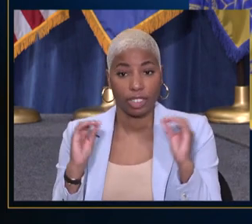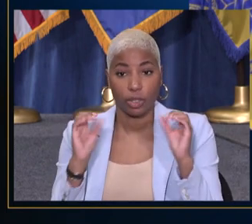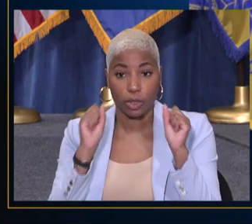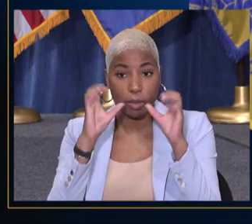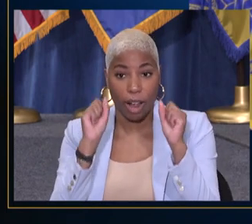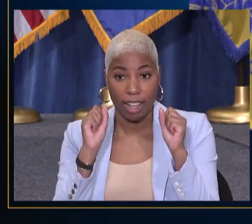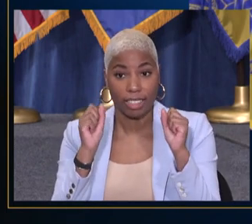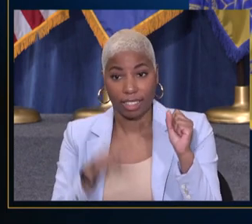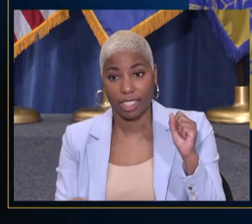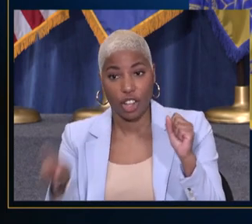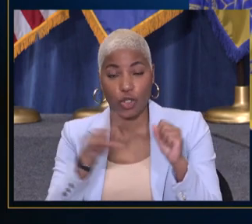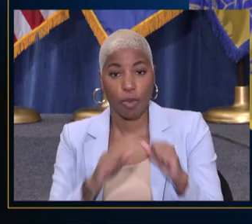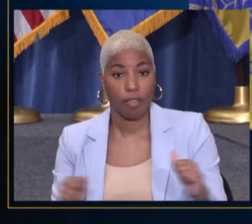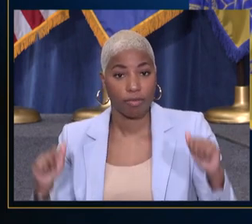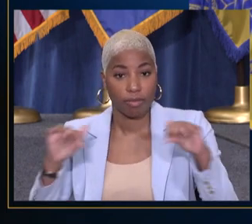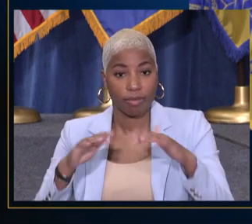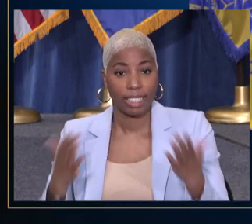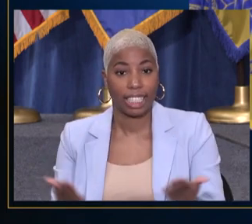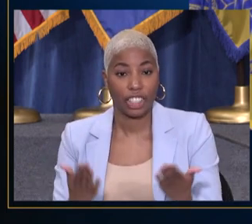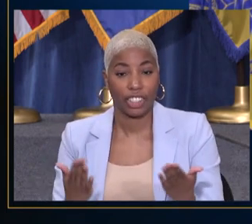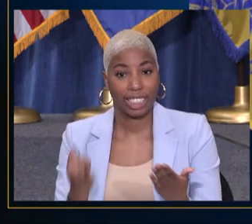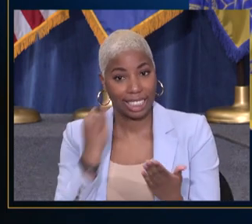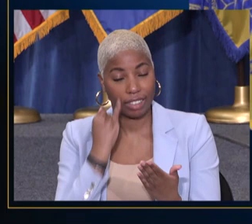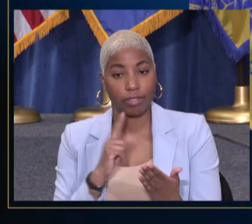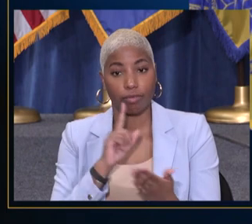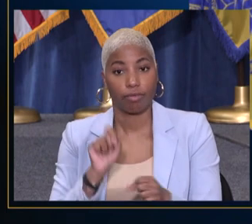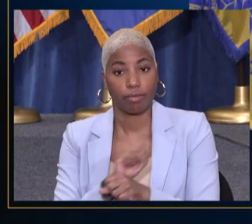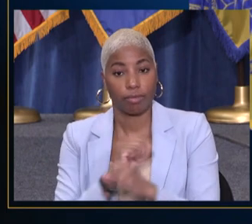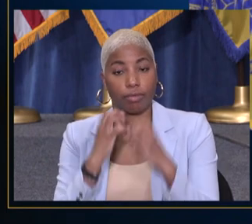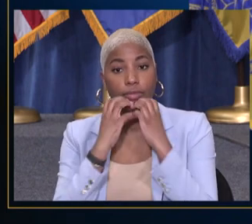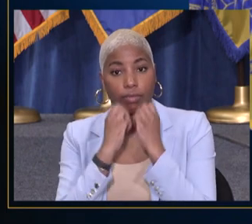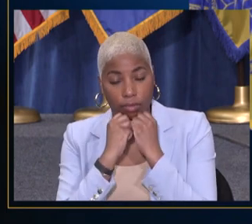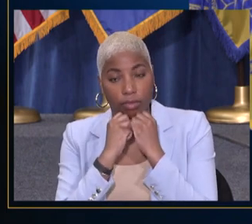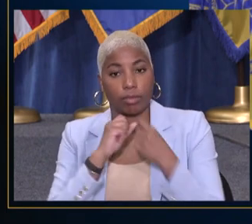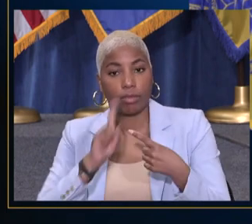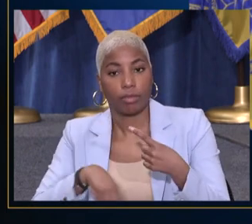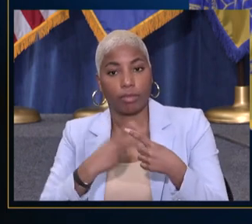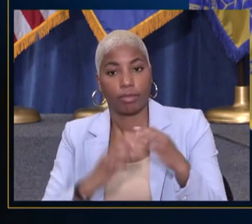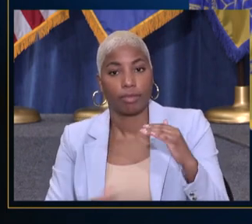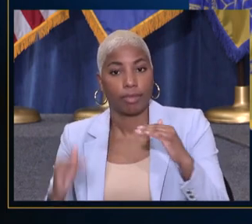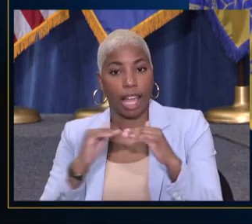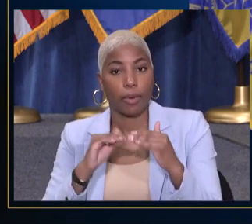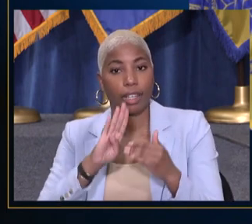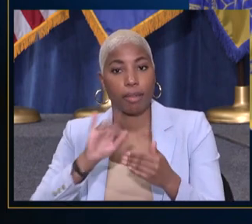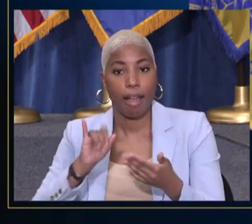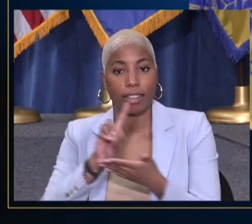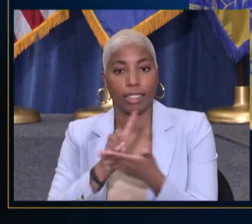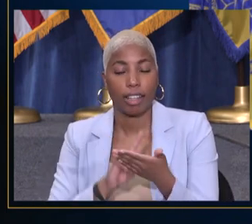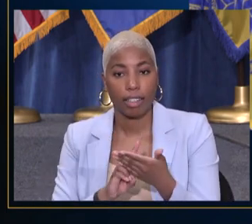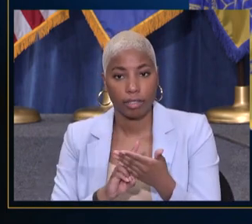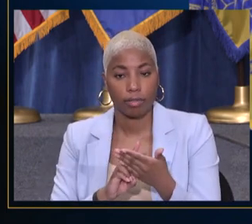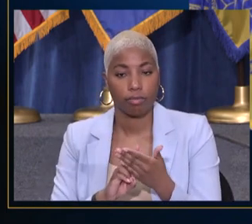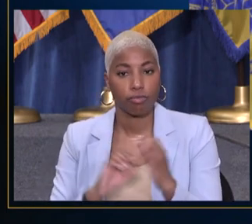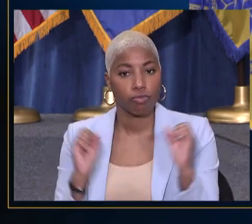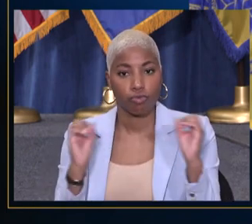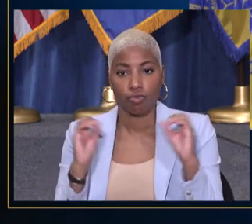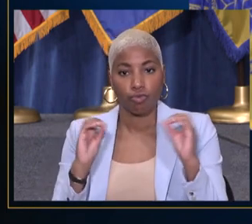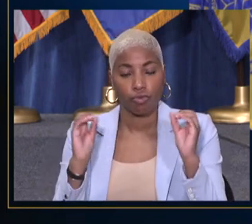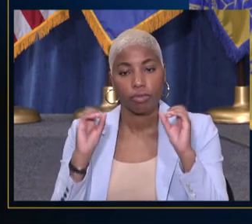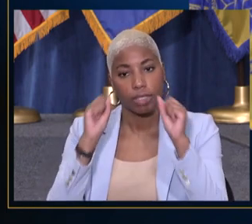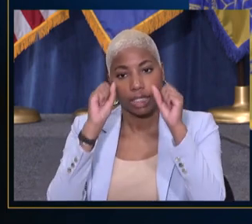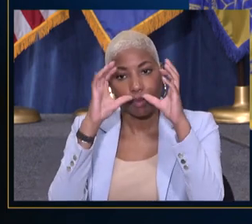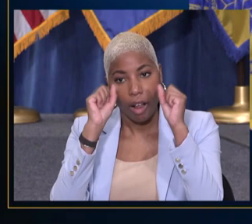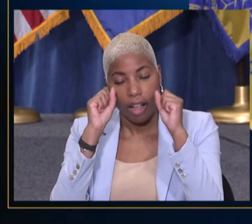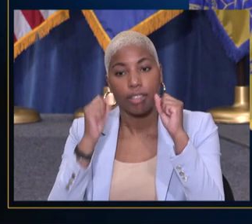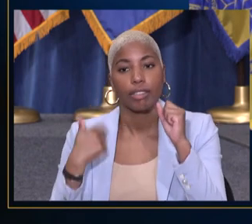you are here if we're sincere about equity by design. It should surprise no one that today we have